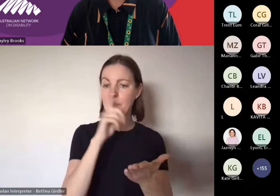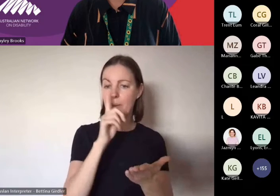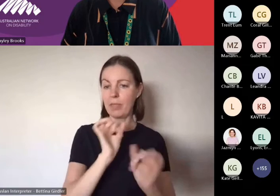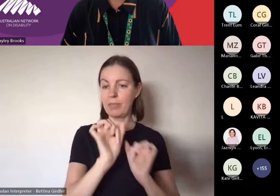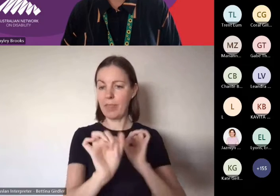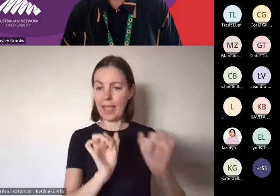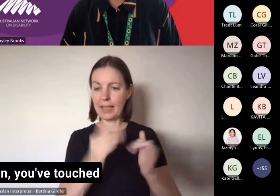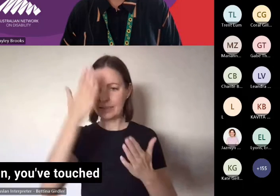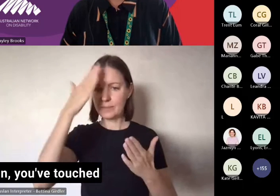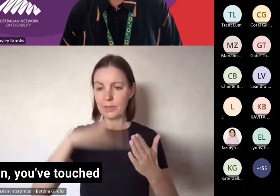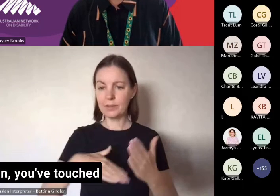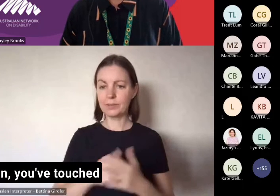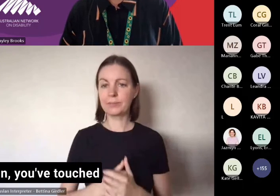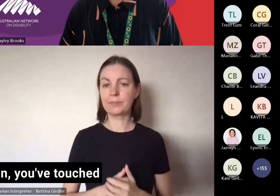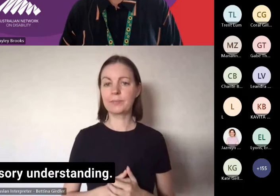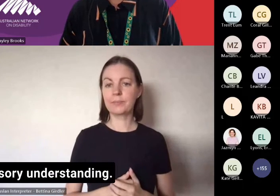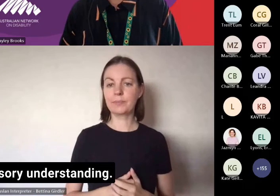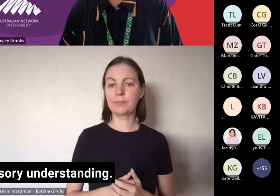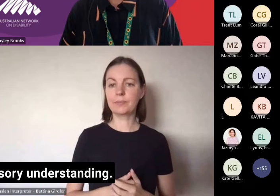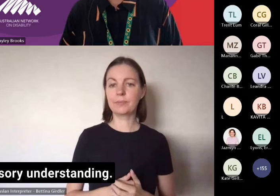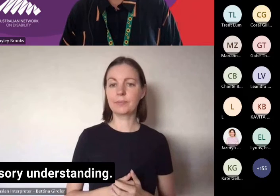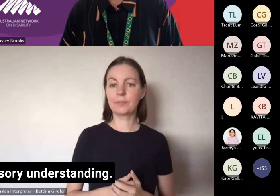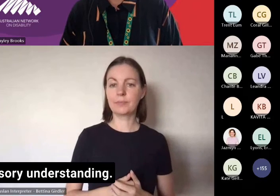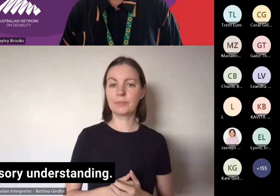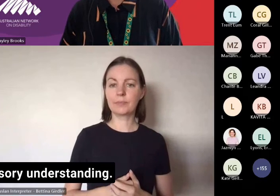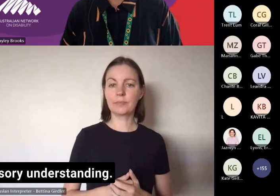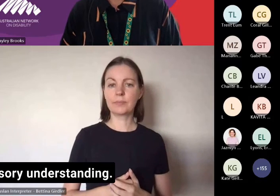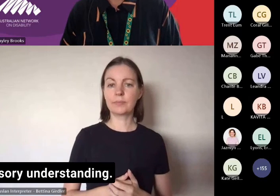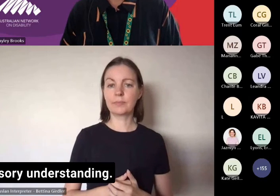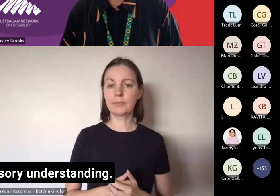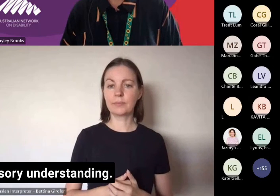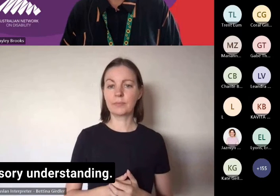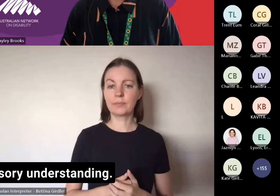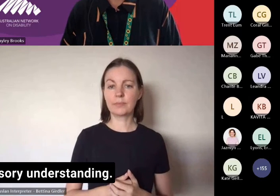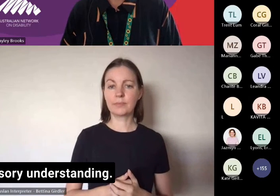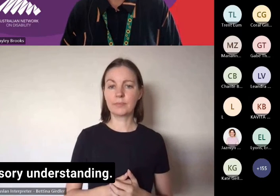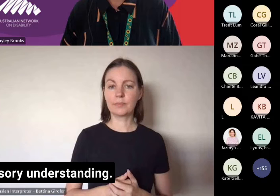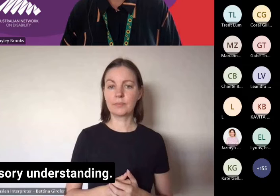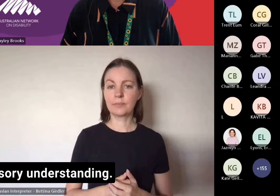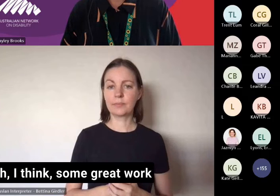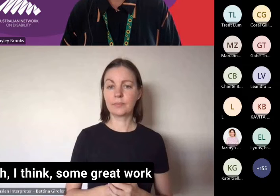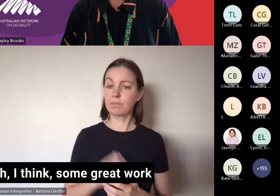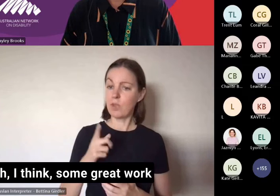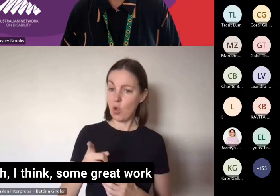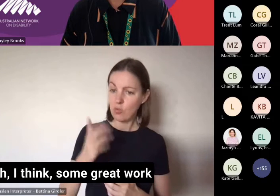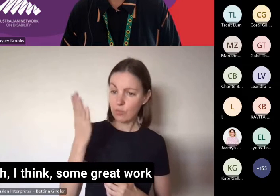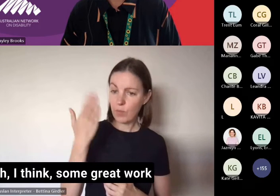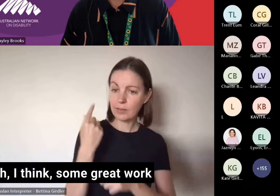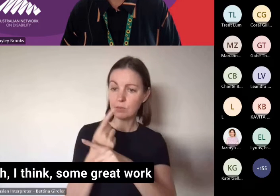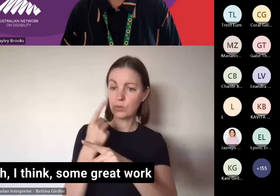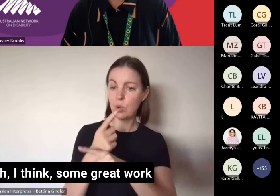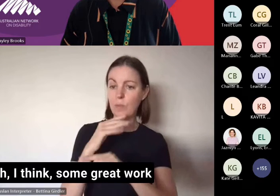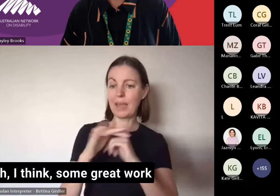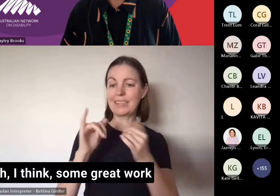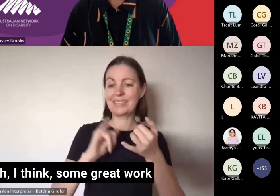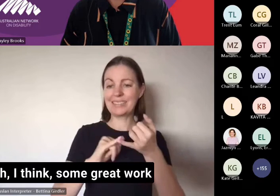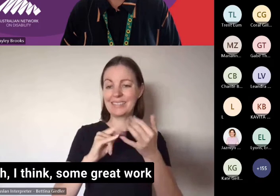experience. And again, you've touched on it, sensory understanding. And again,